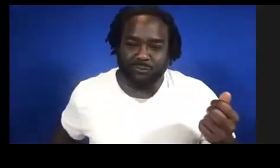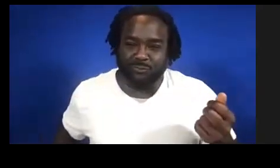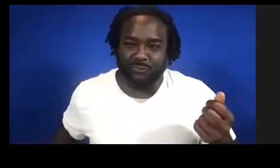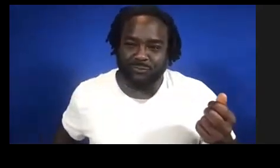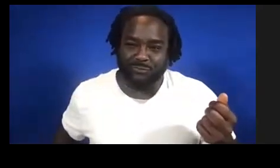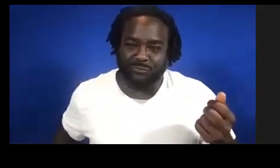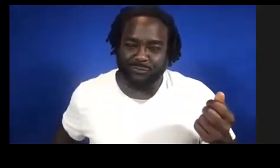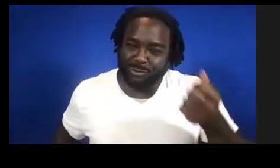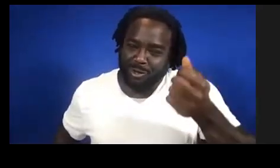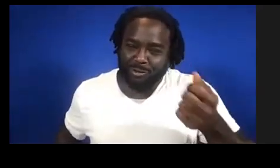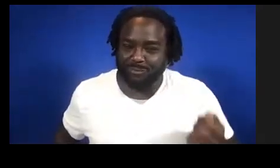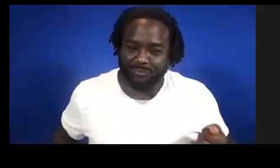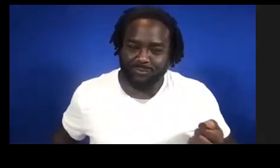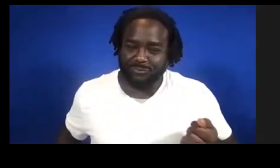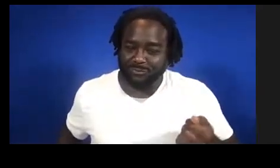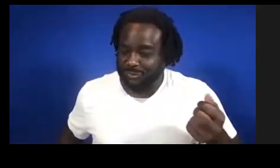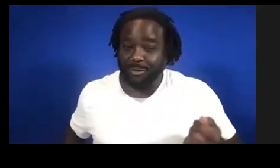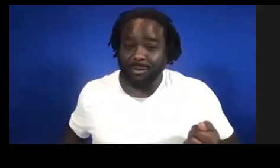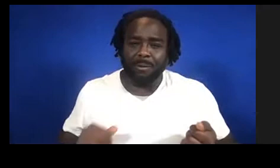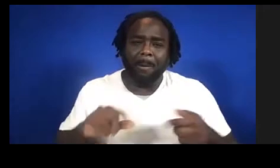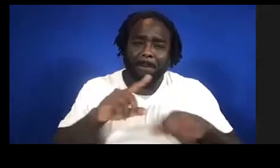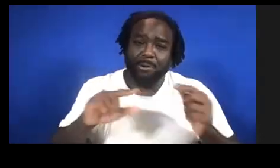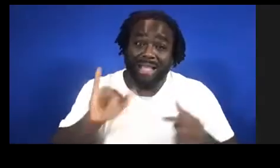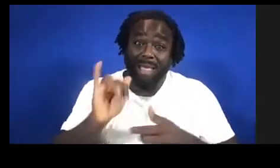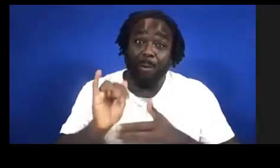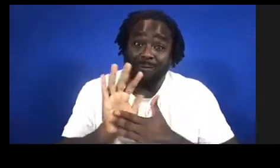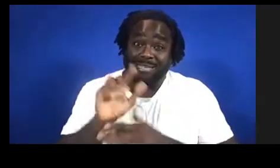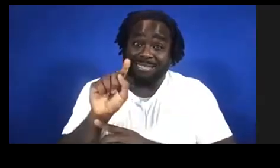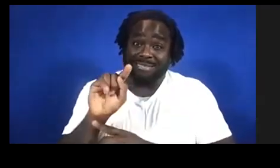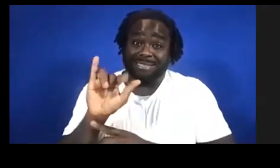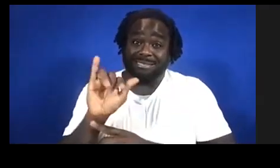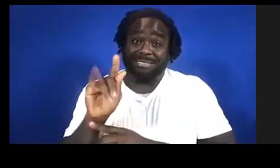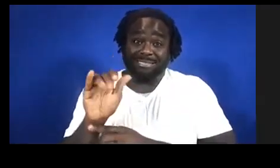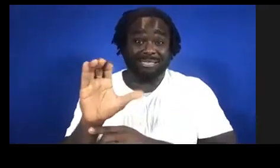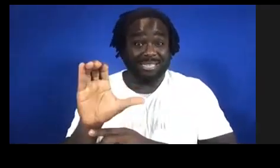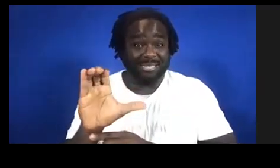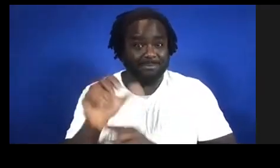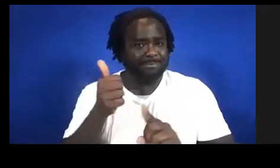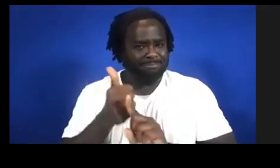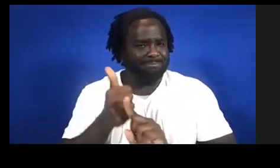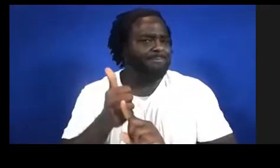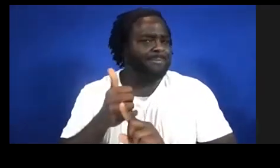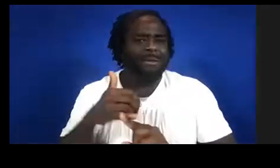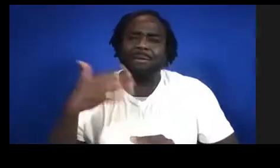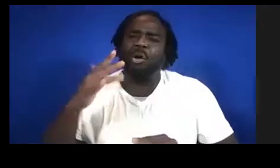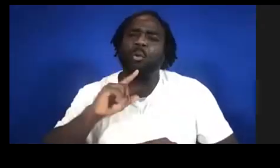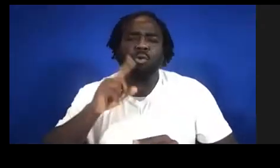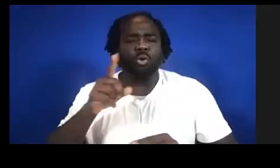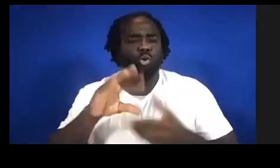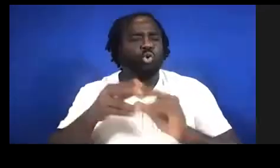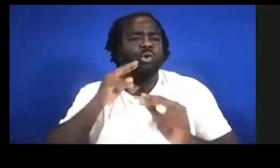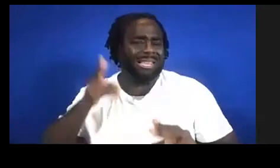If you don't know who that is, you probably a little young. That's all right. But that movie,